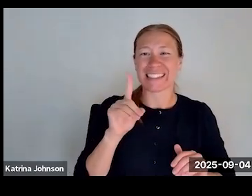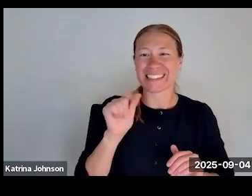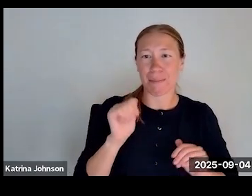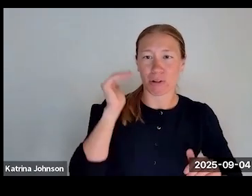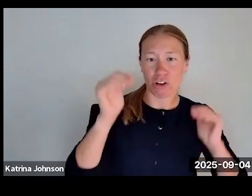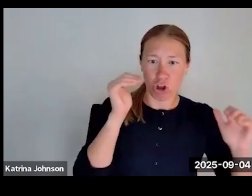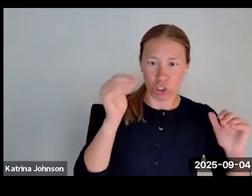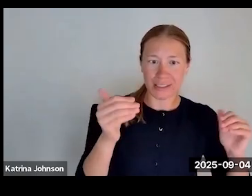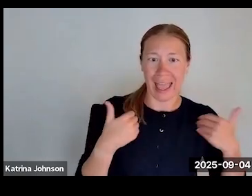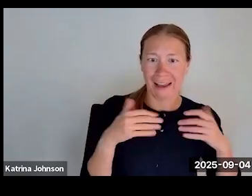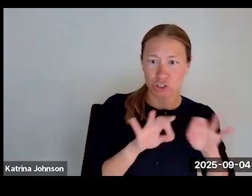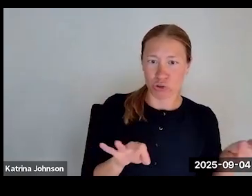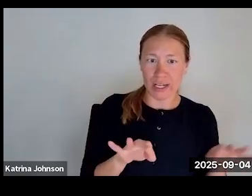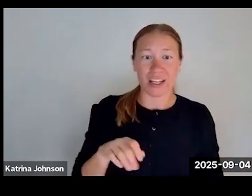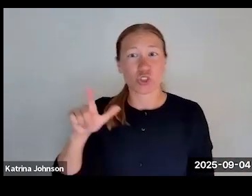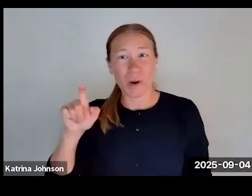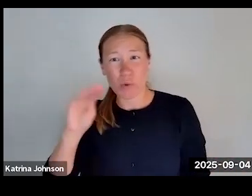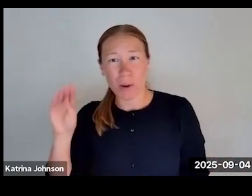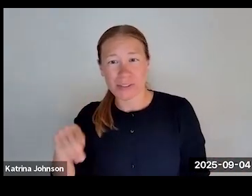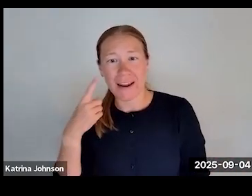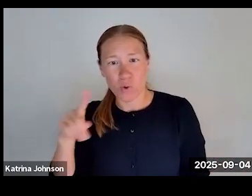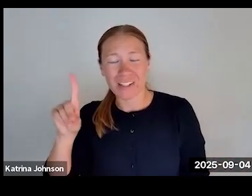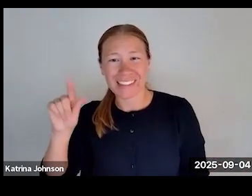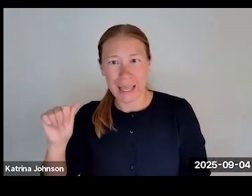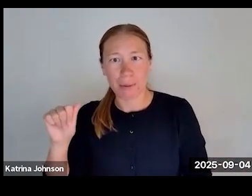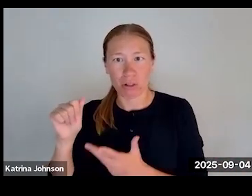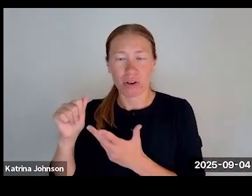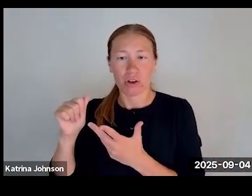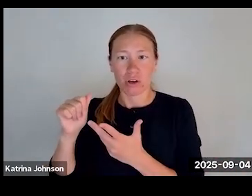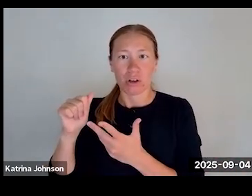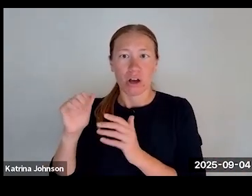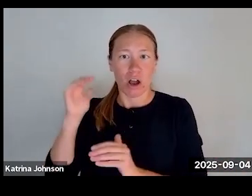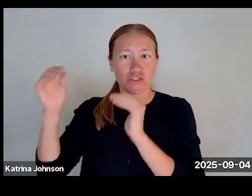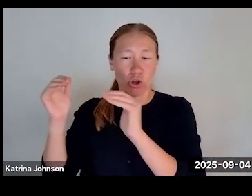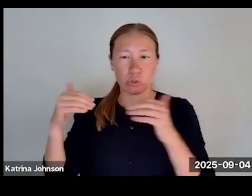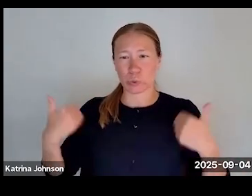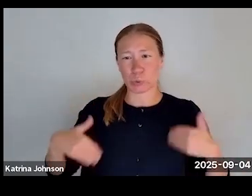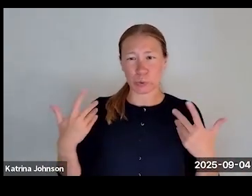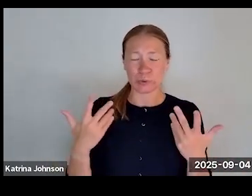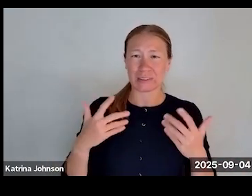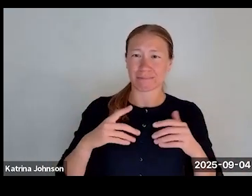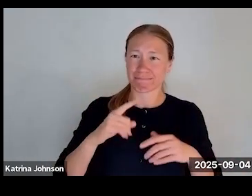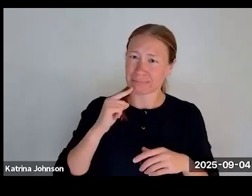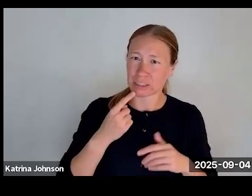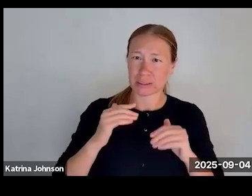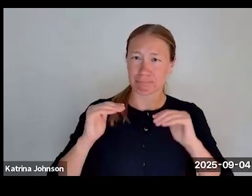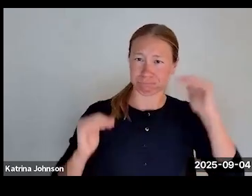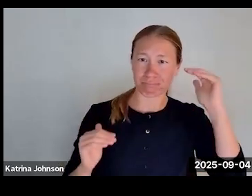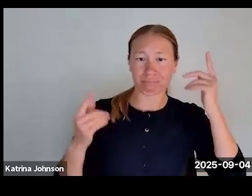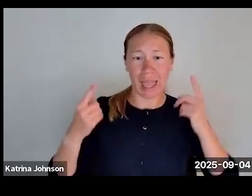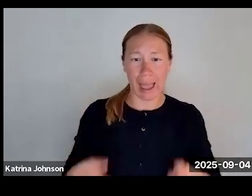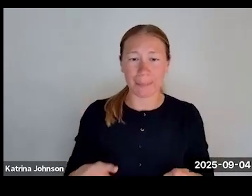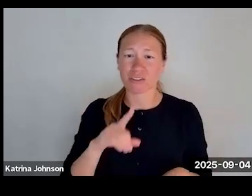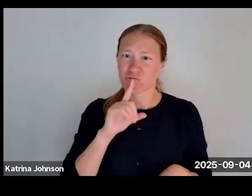is significant. Many take on additional college debt, and people with disabilities remain the most under and